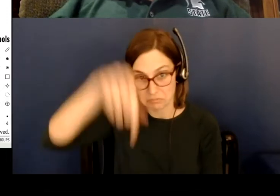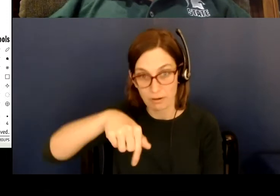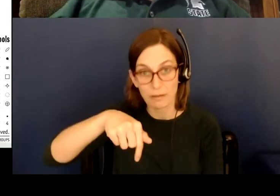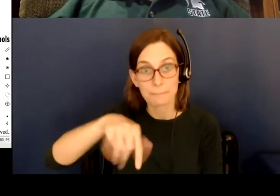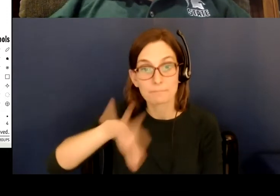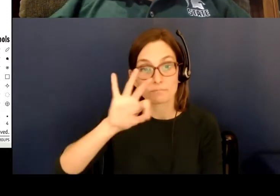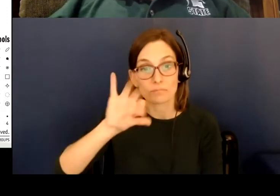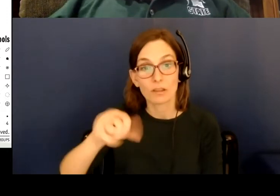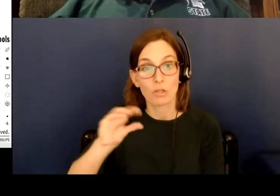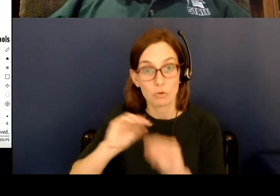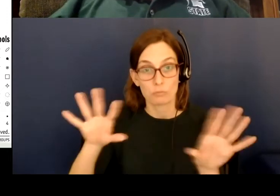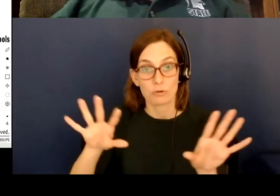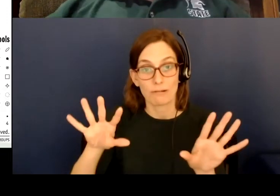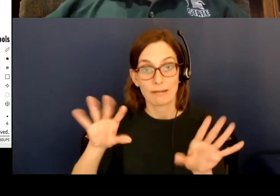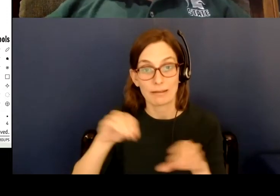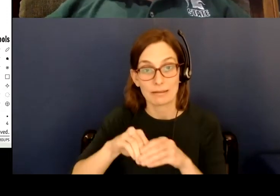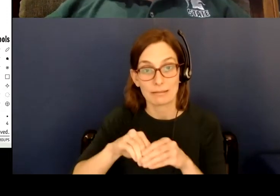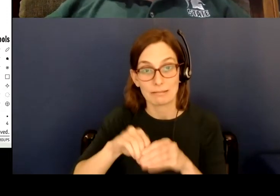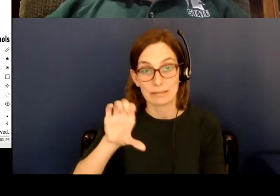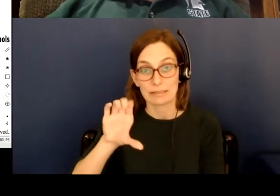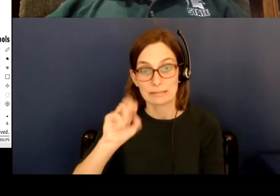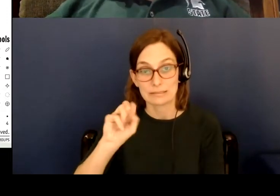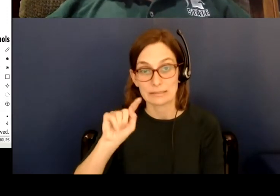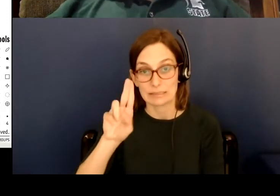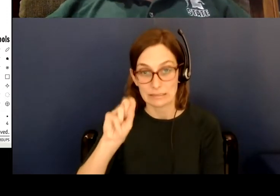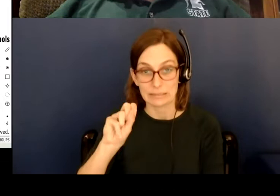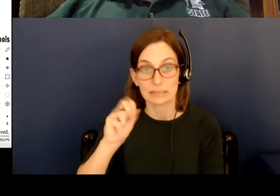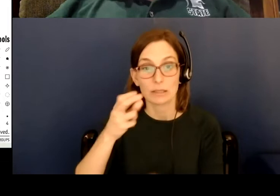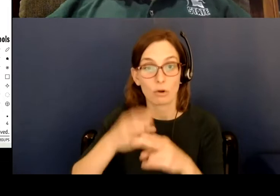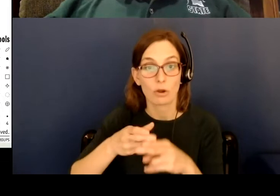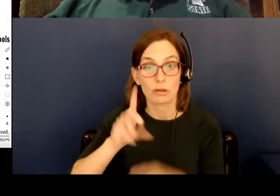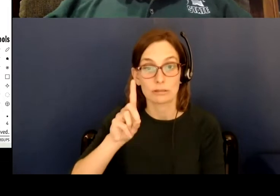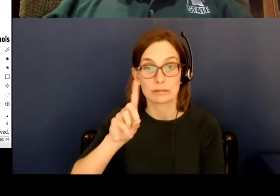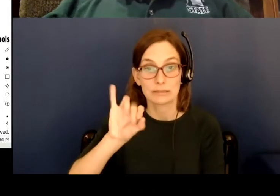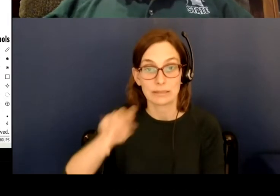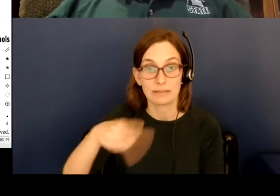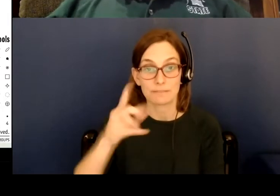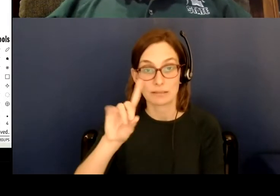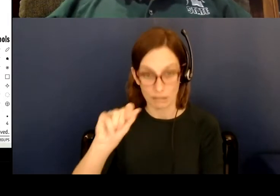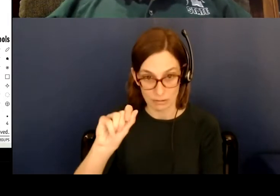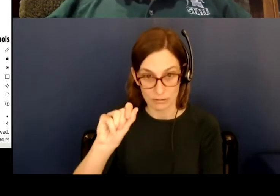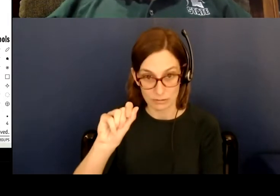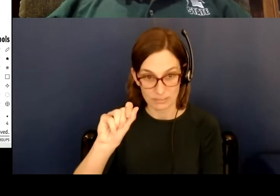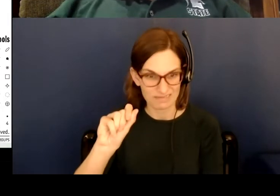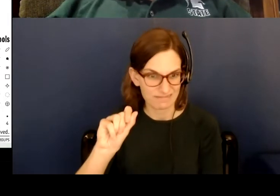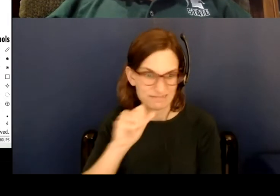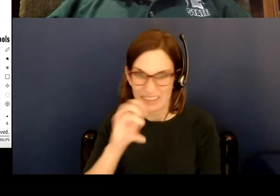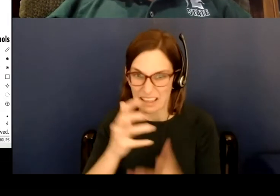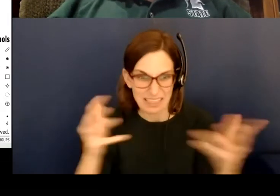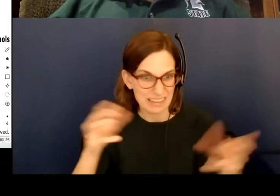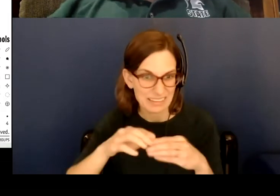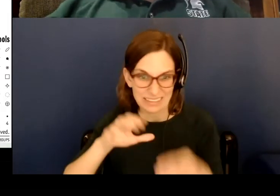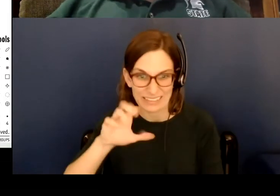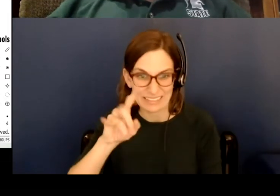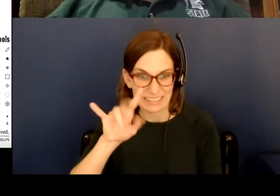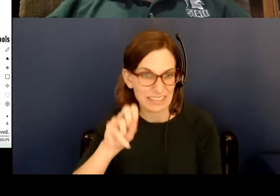the other bright star in the constellation of Cetus called Difta. There's not much in Cetus. There are 2 bright